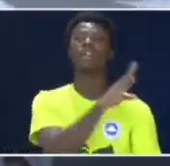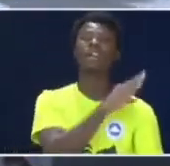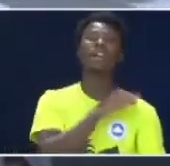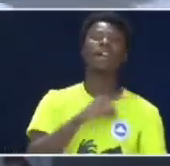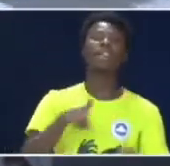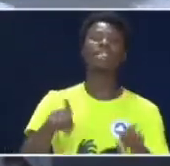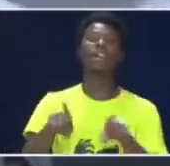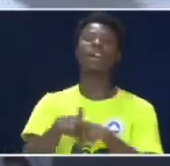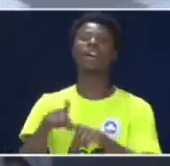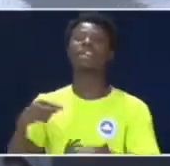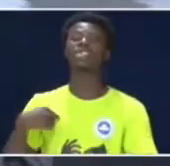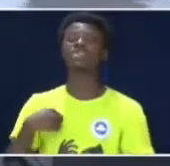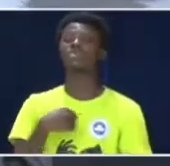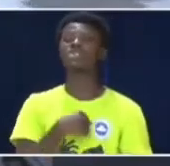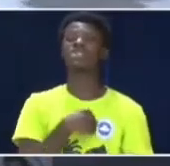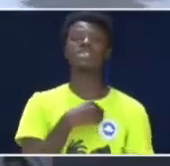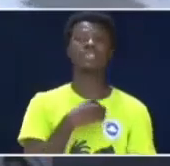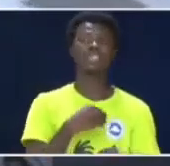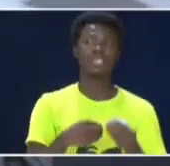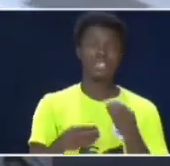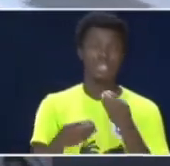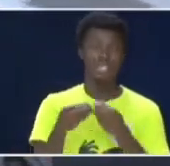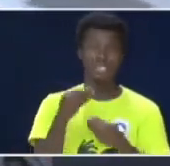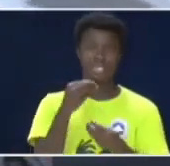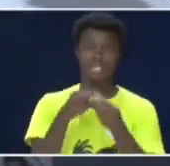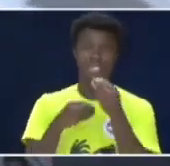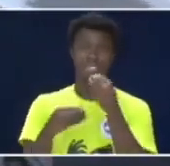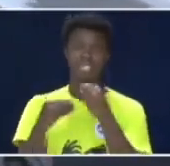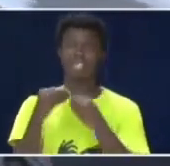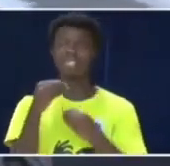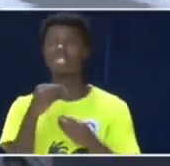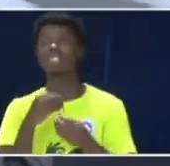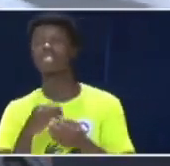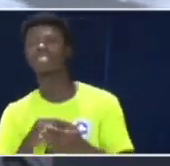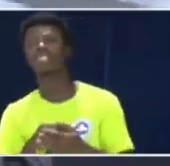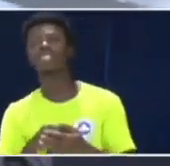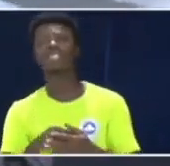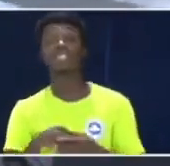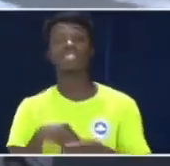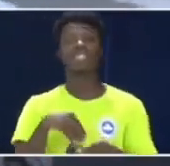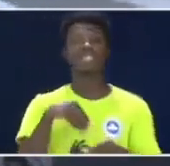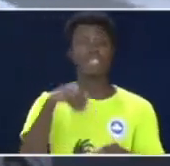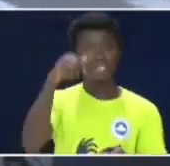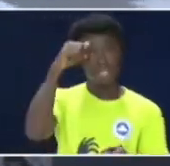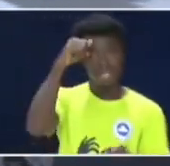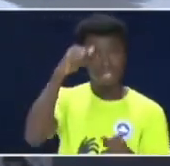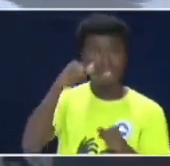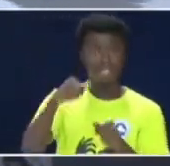Remember me.